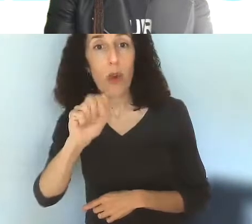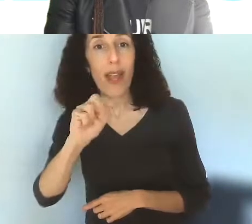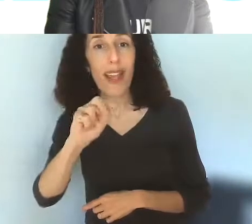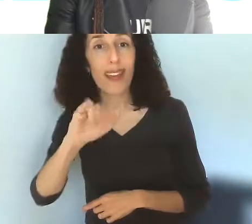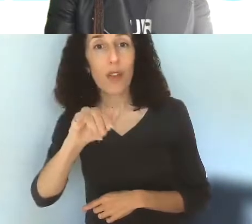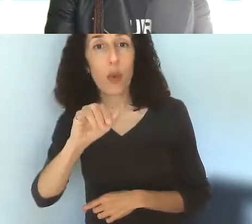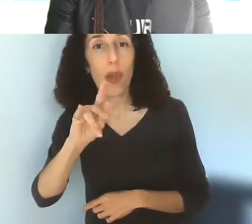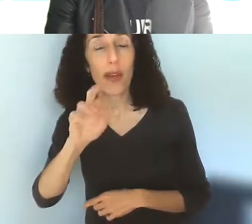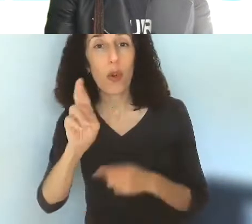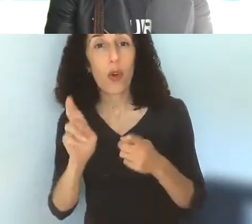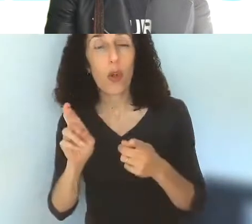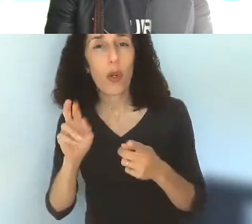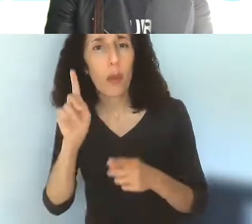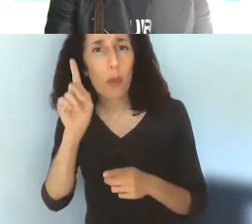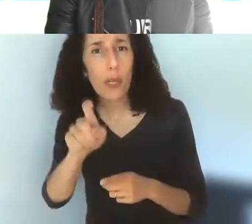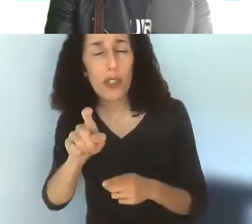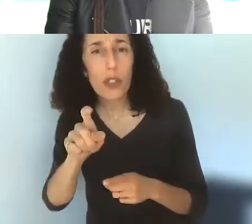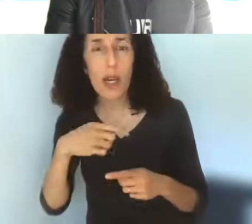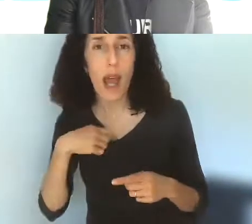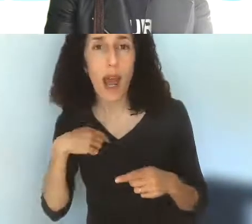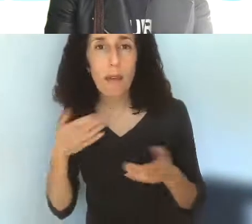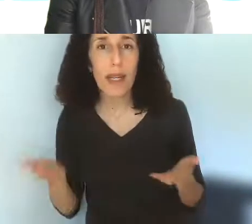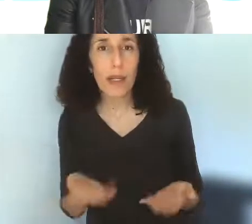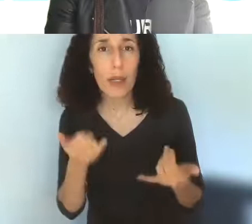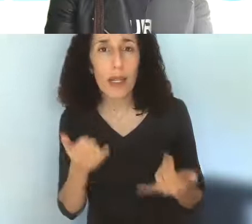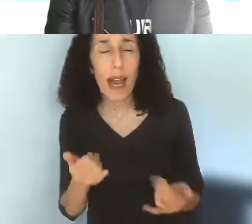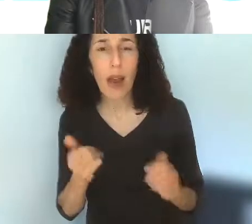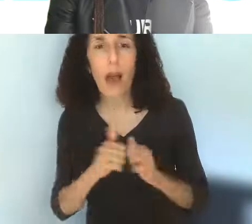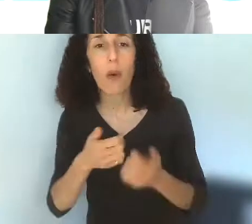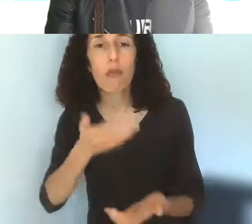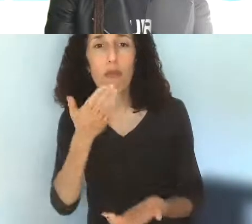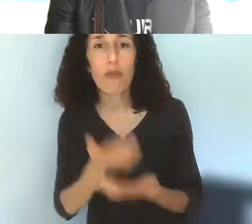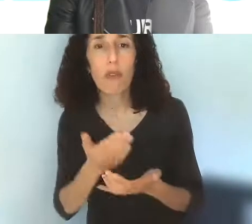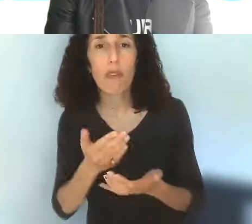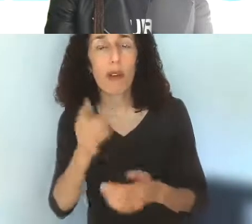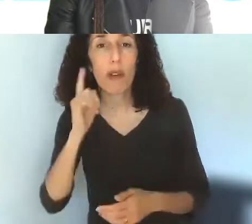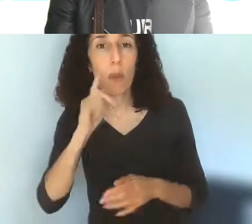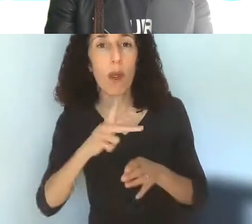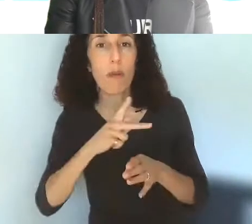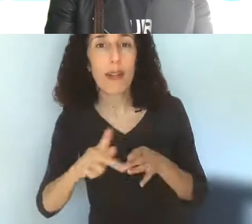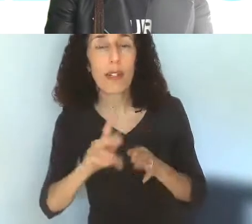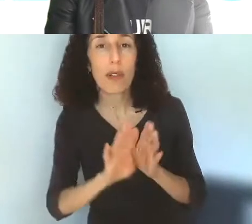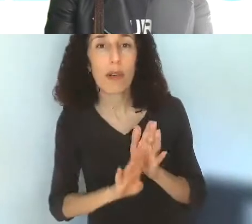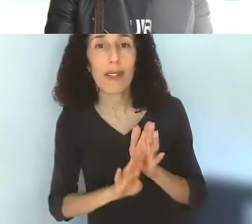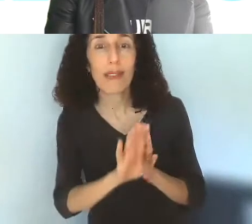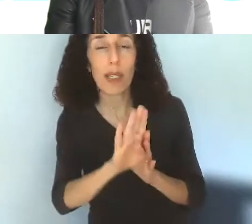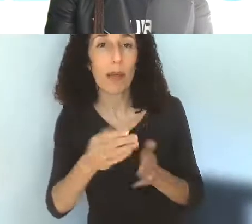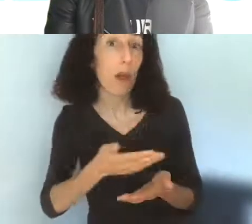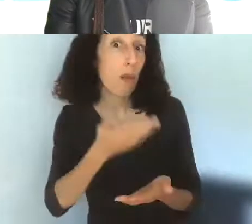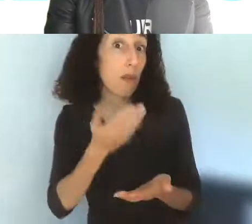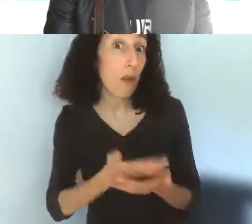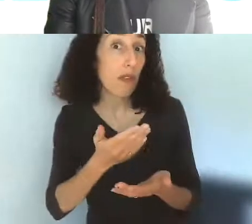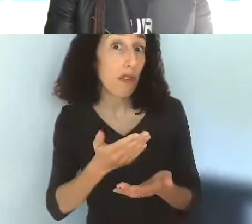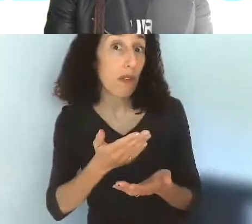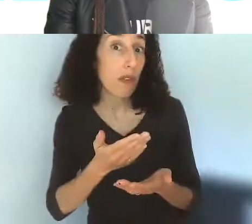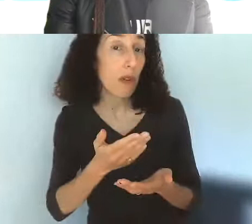of verification that we attended the workshop? Because we do need it for our professional development in the counseling center, and